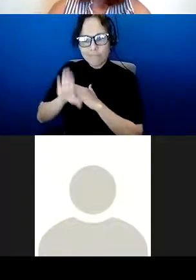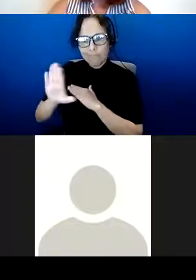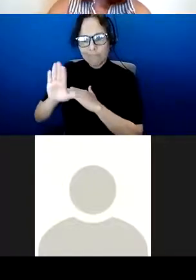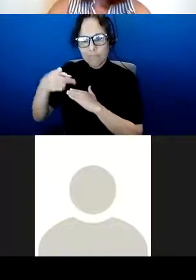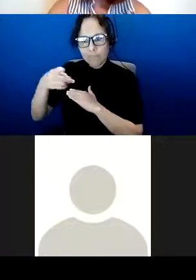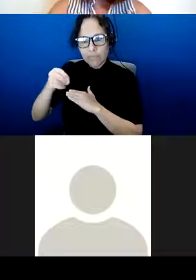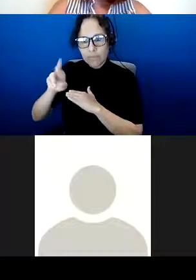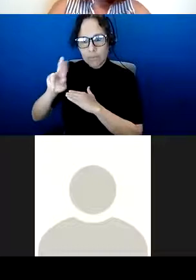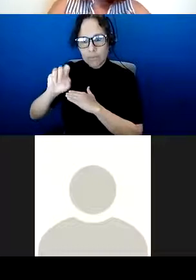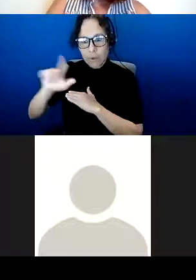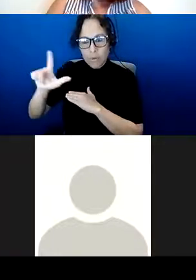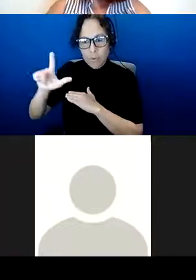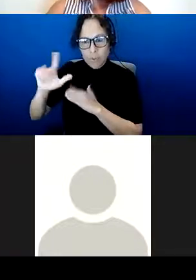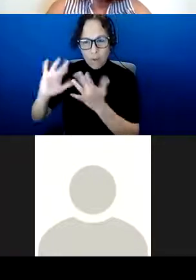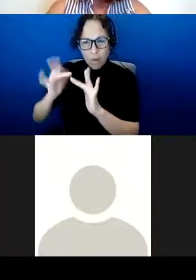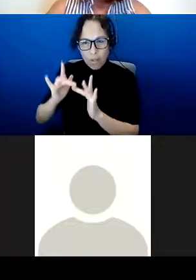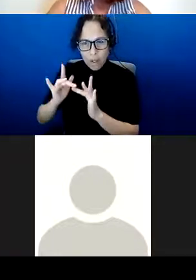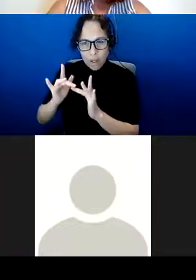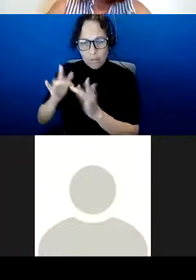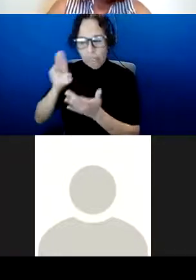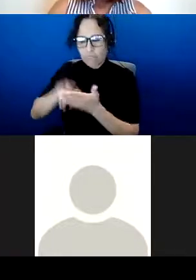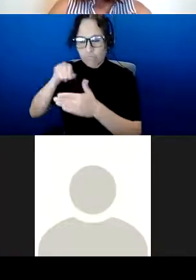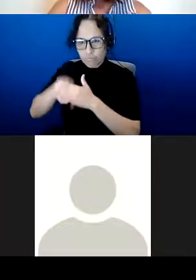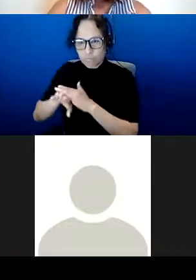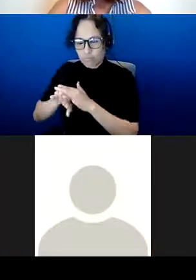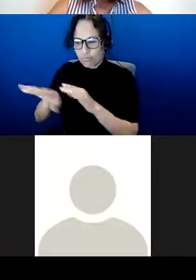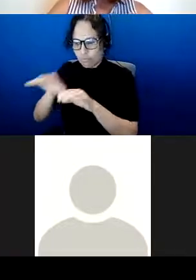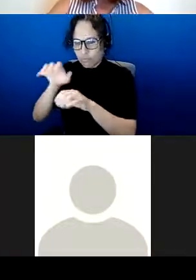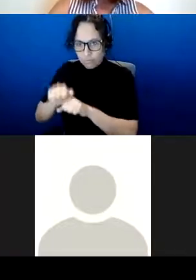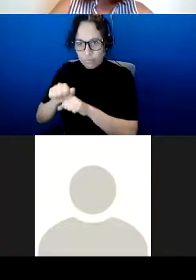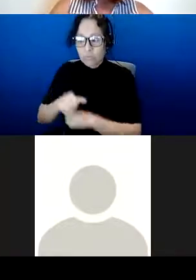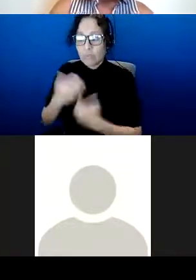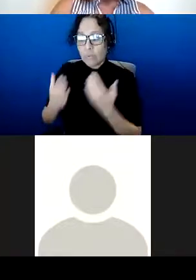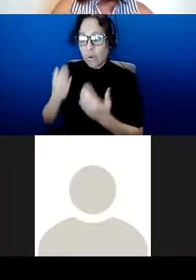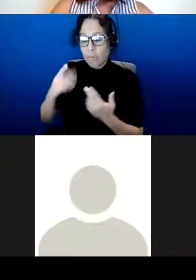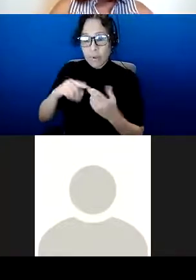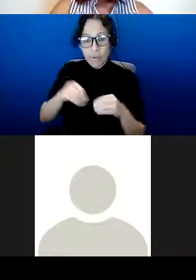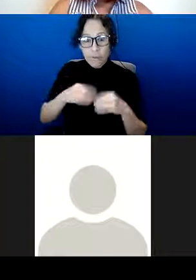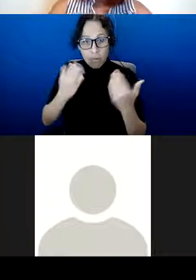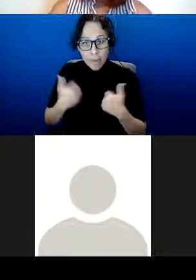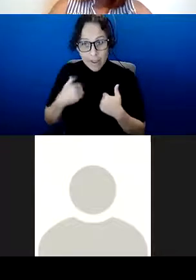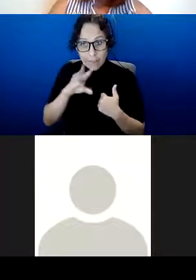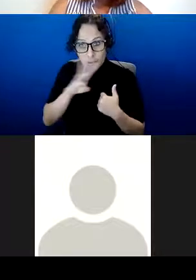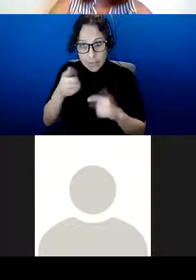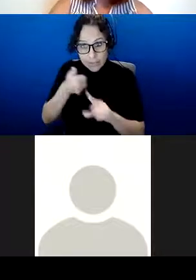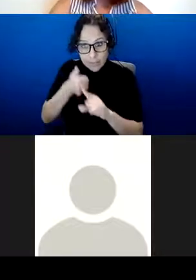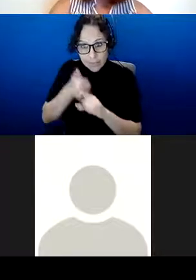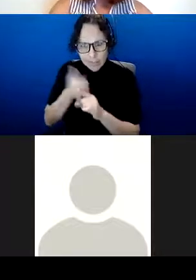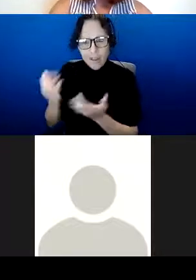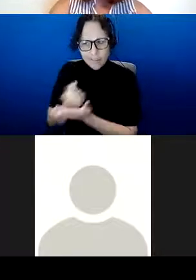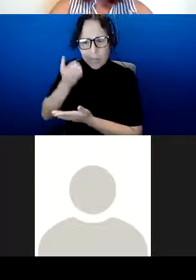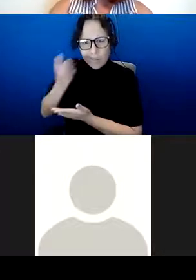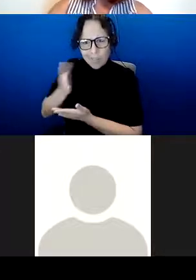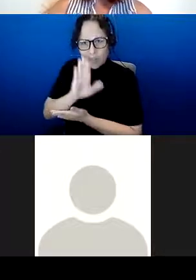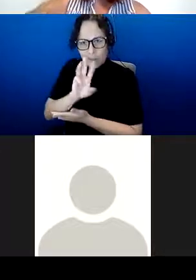appointment online. Maybe the provider or practice's website, you can schedule it right there on their